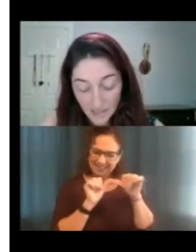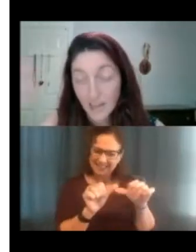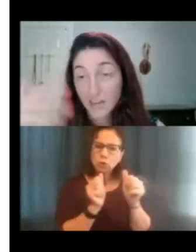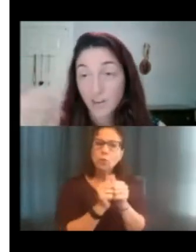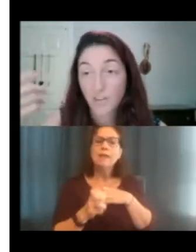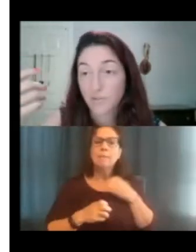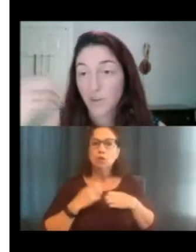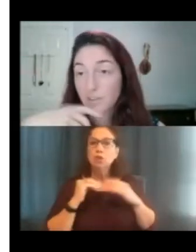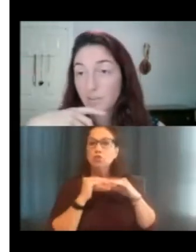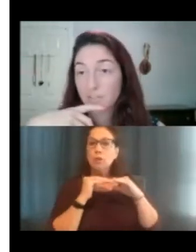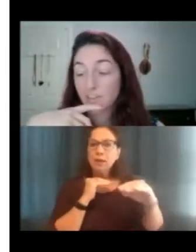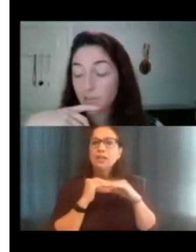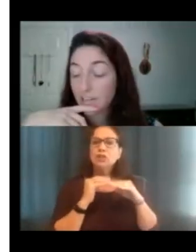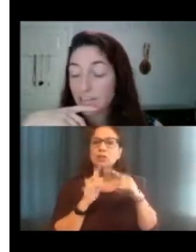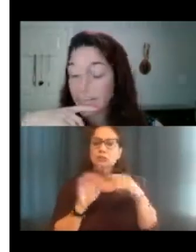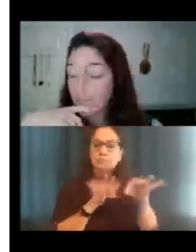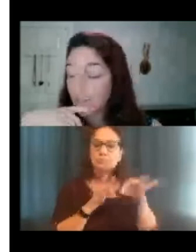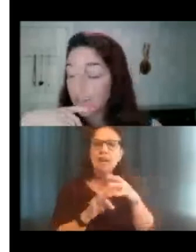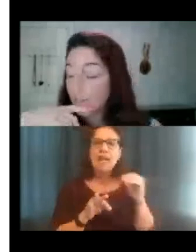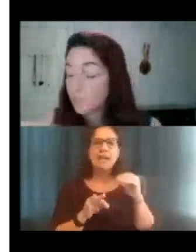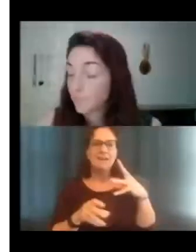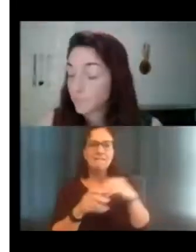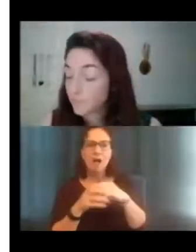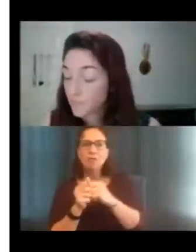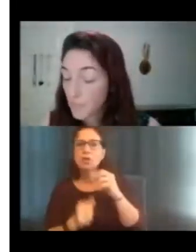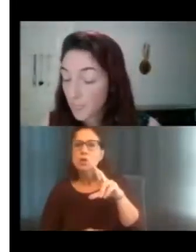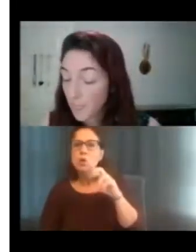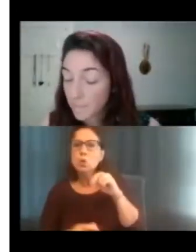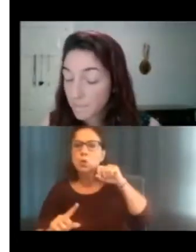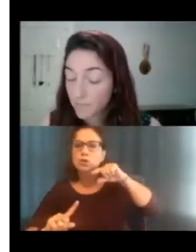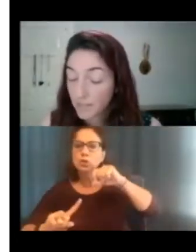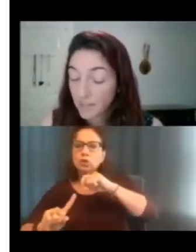explanations and are also involved in REM circuitry.